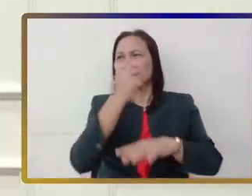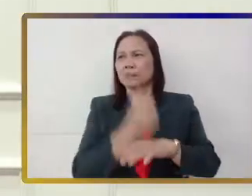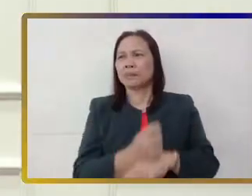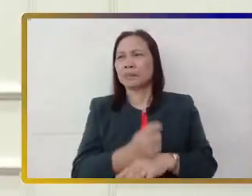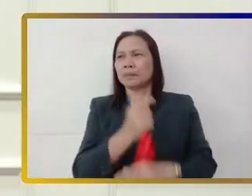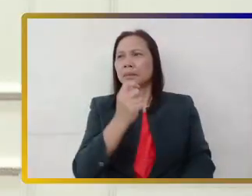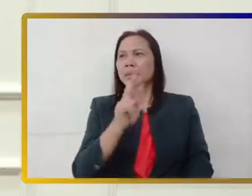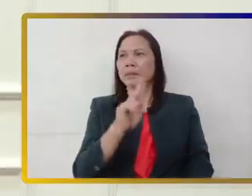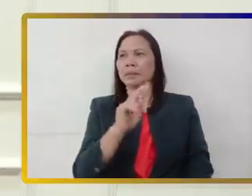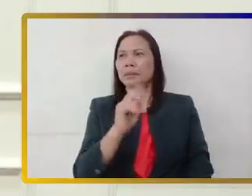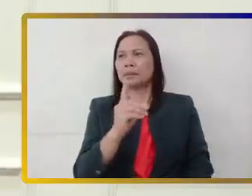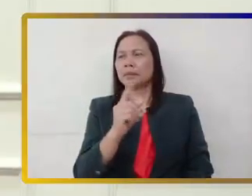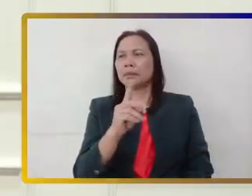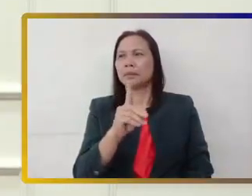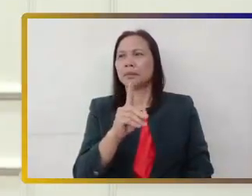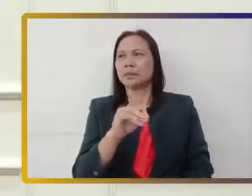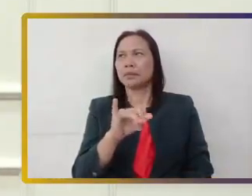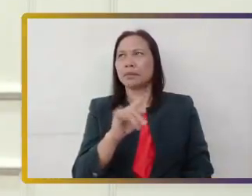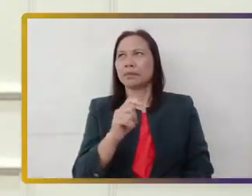traditionsad